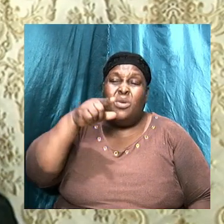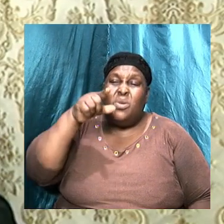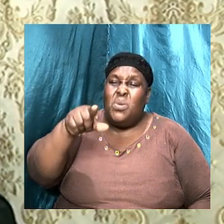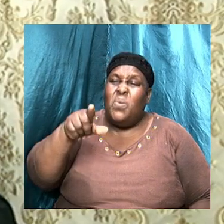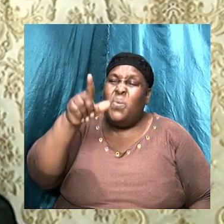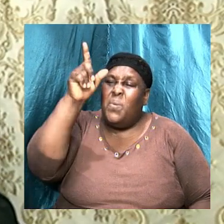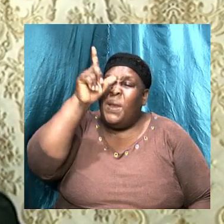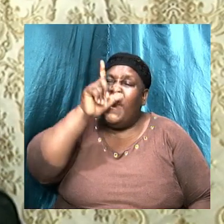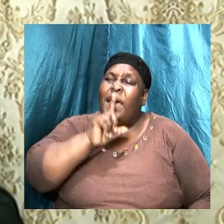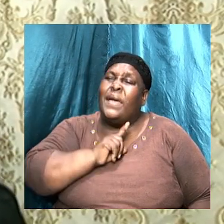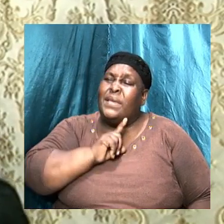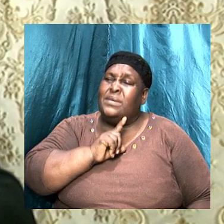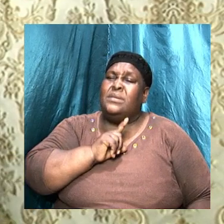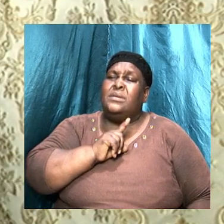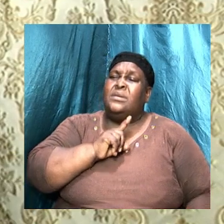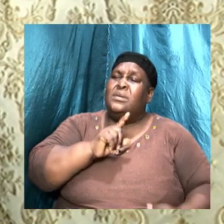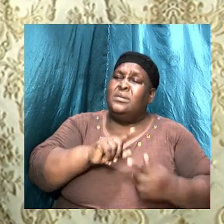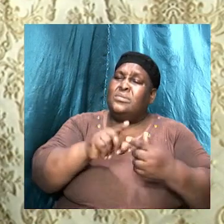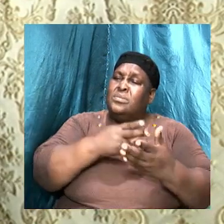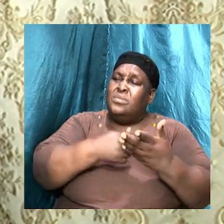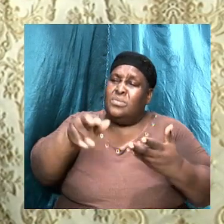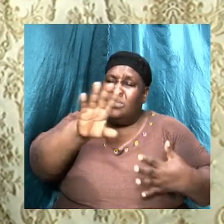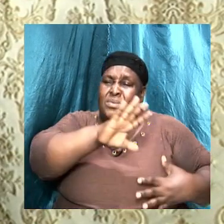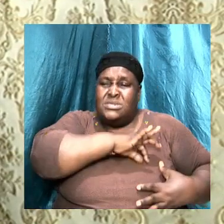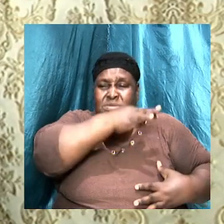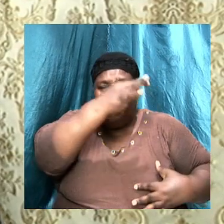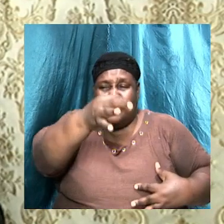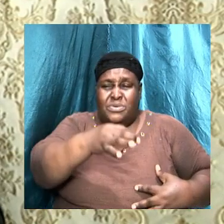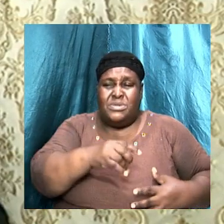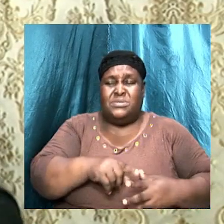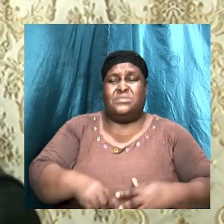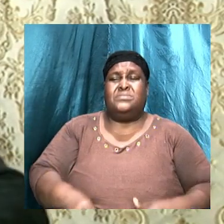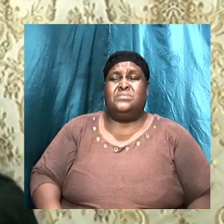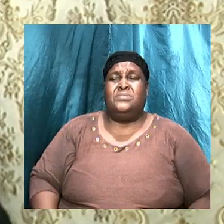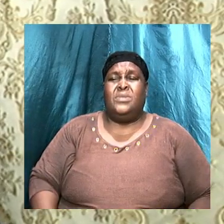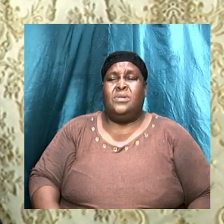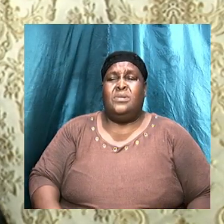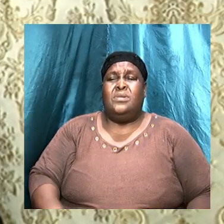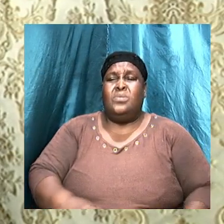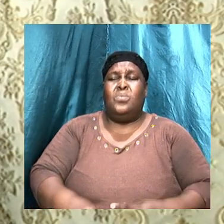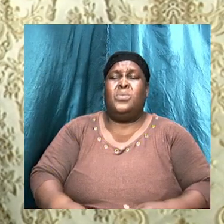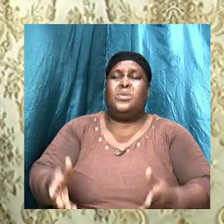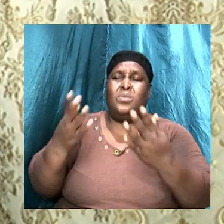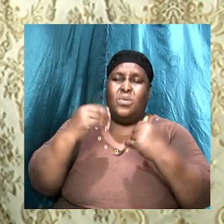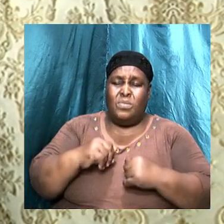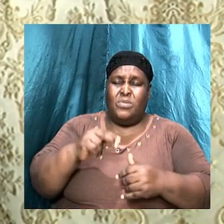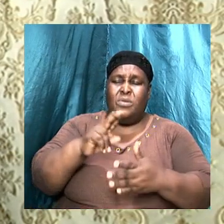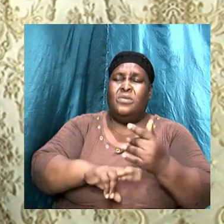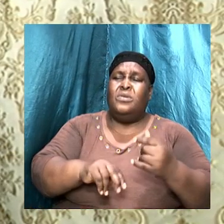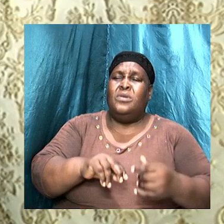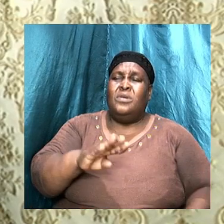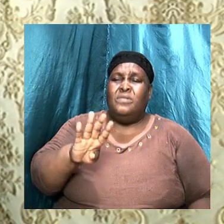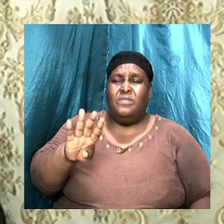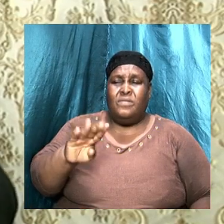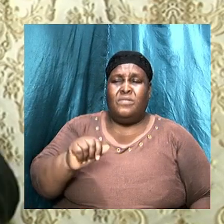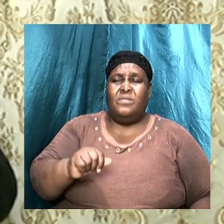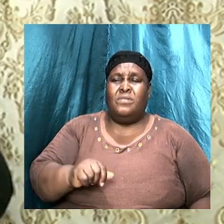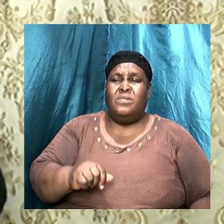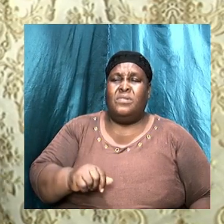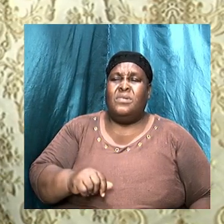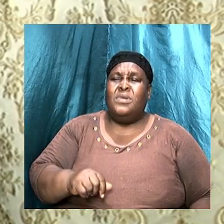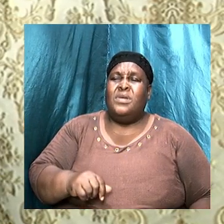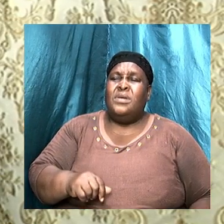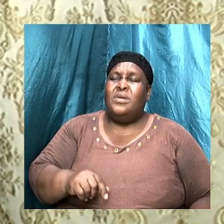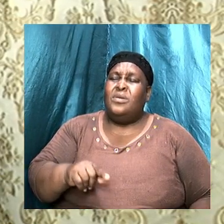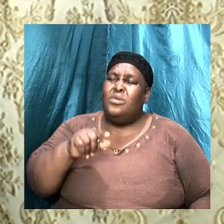lied to the Holy Ghost. But then, when he comes down to verse 4, he said, Thou hast